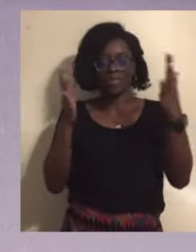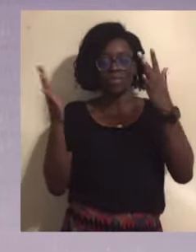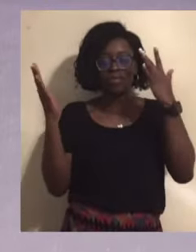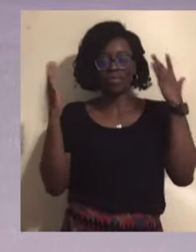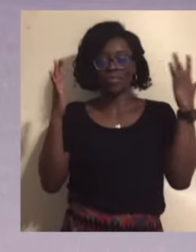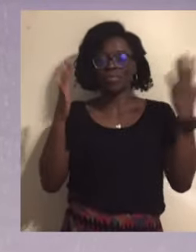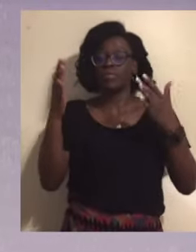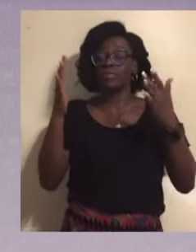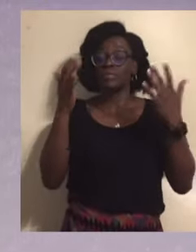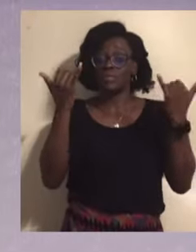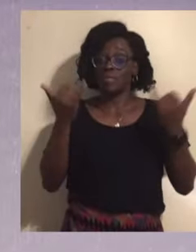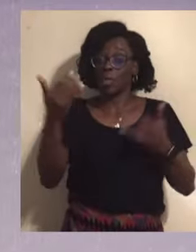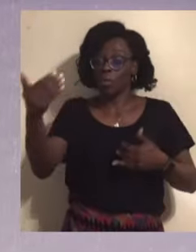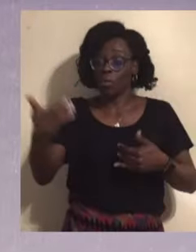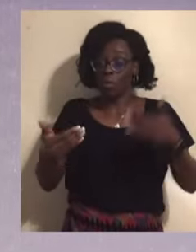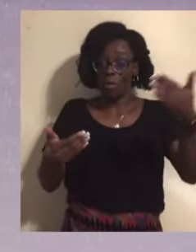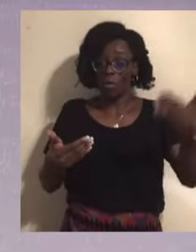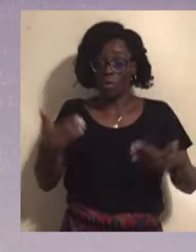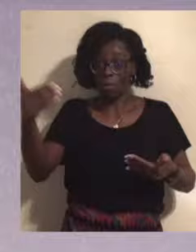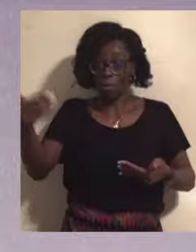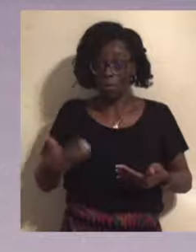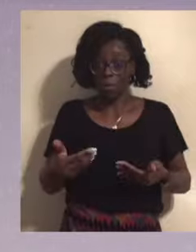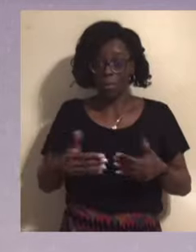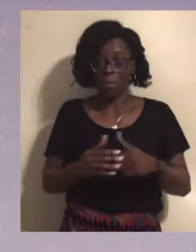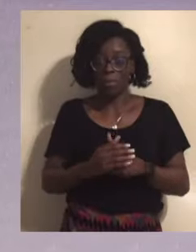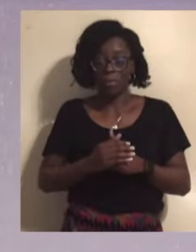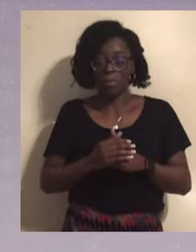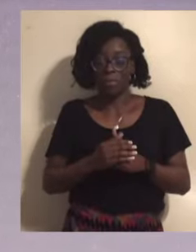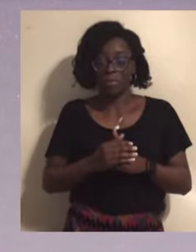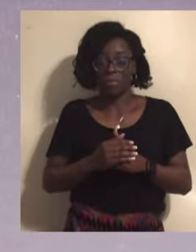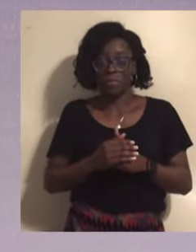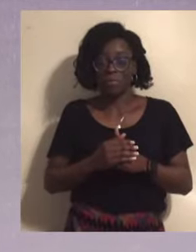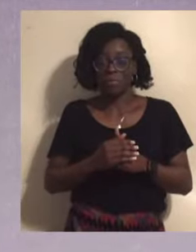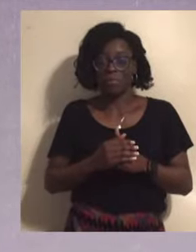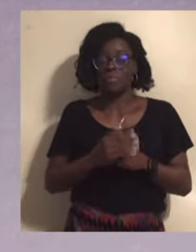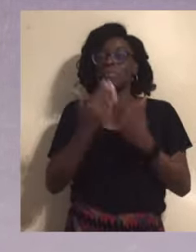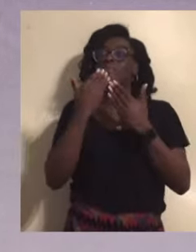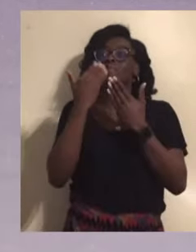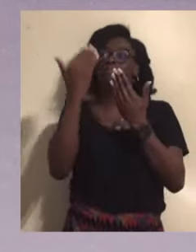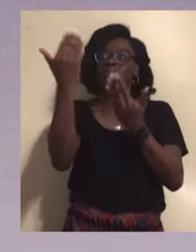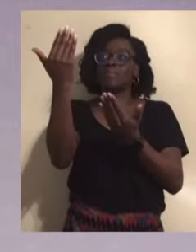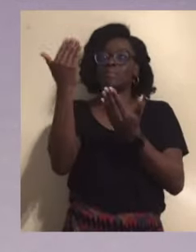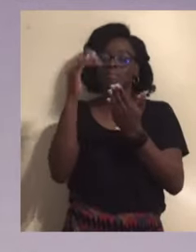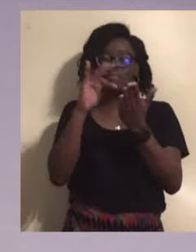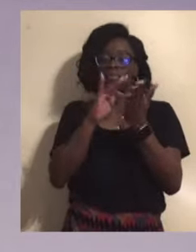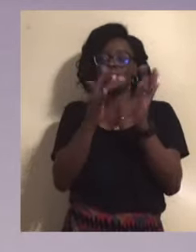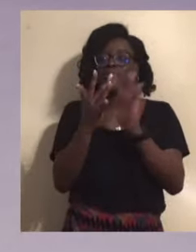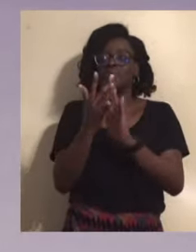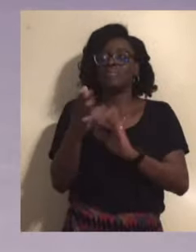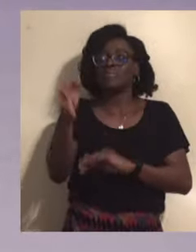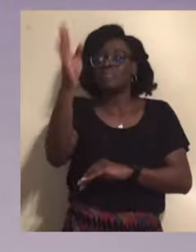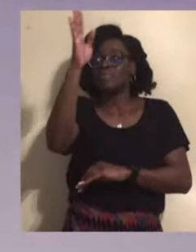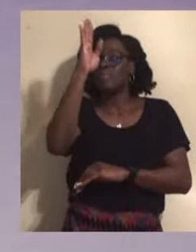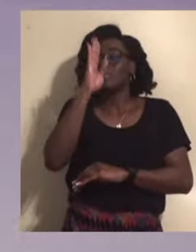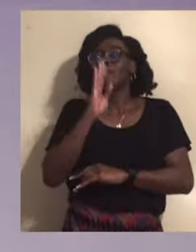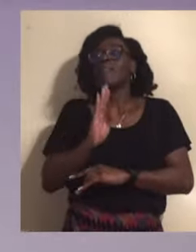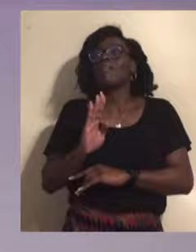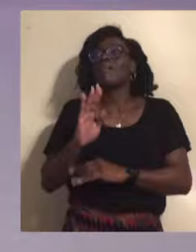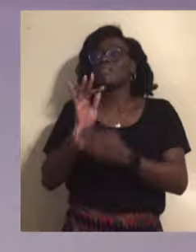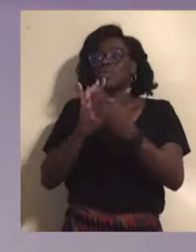Hallelujah. Thank you, Jesus. To God be the glory for the